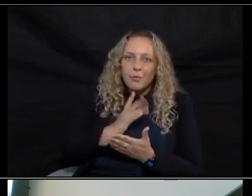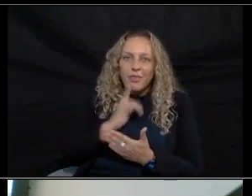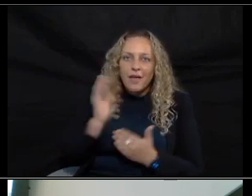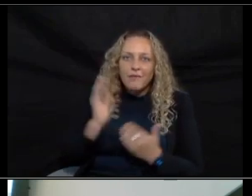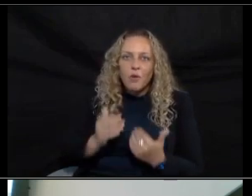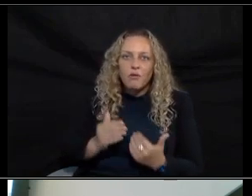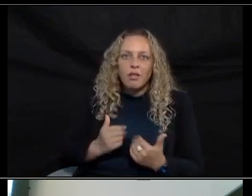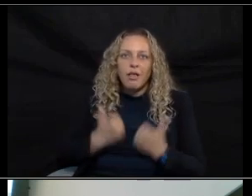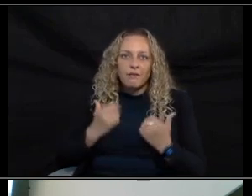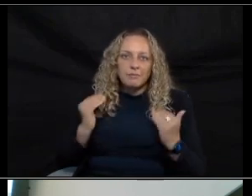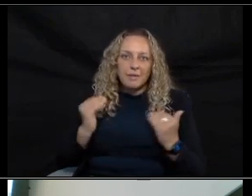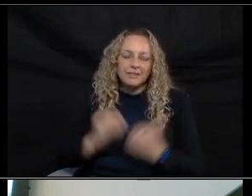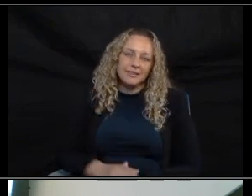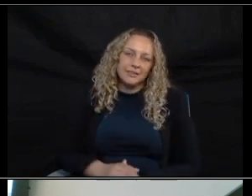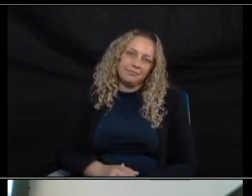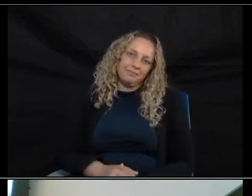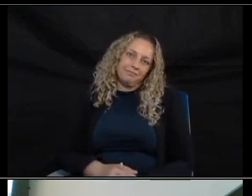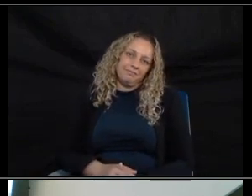life expectancy.